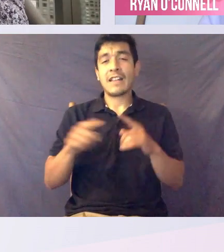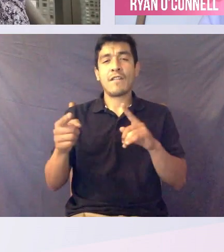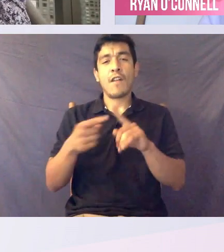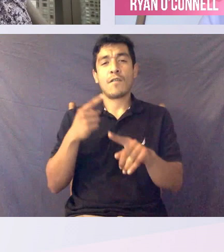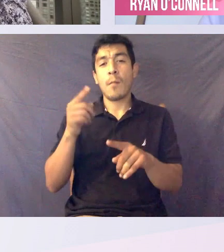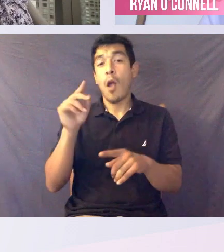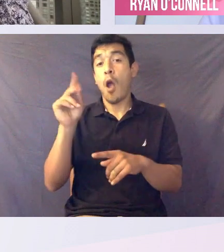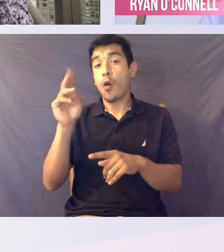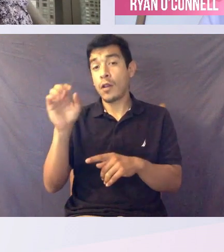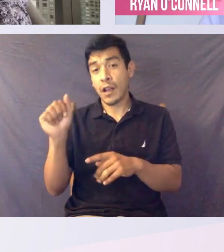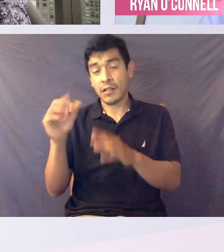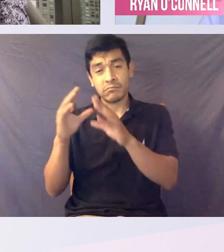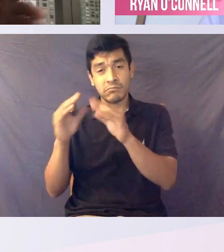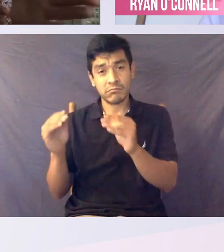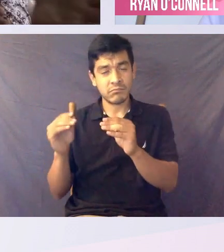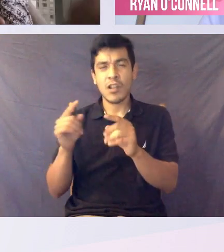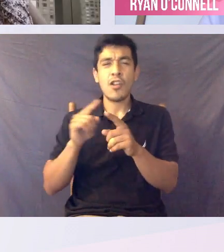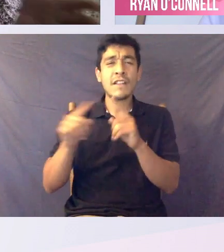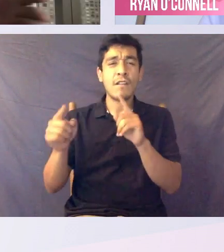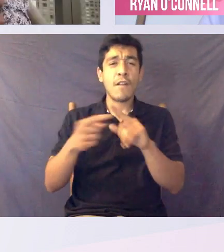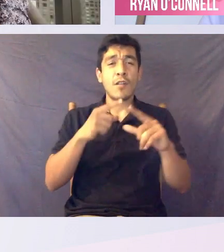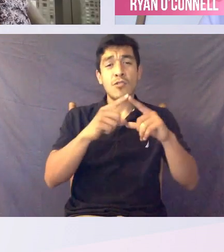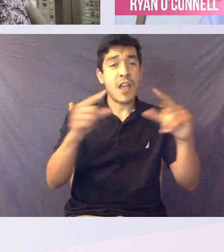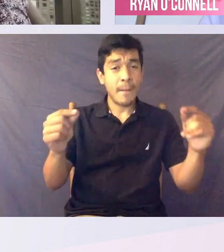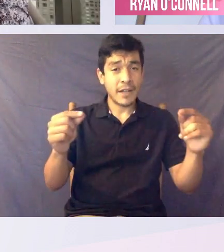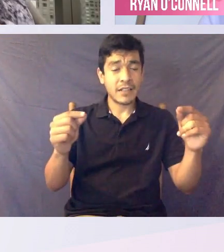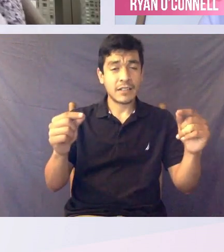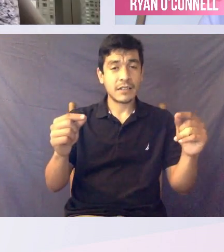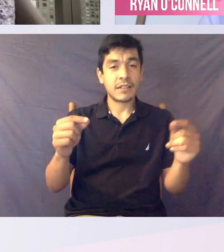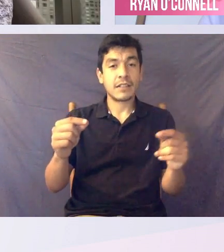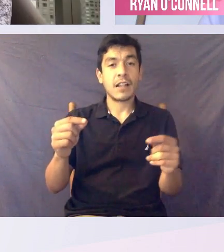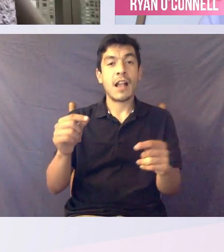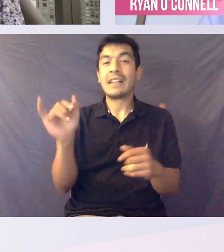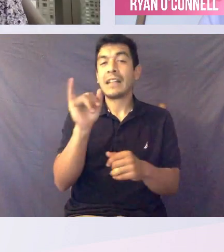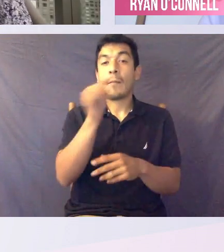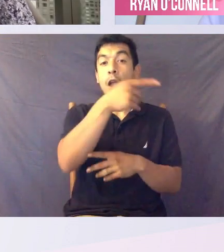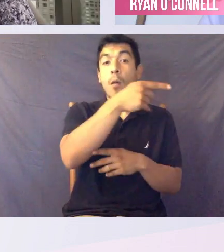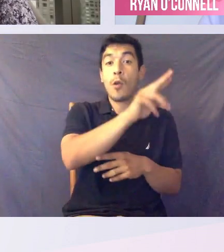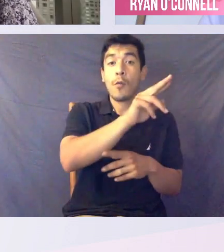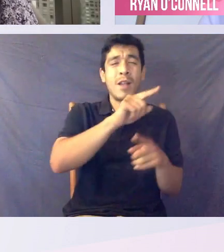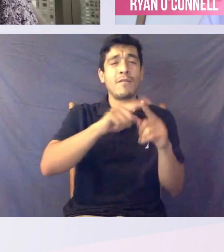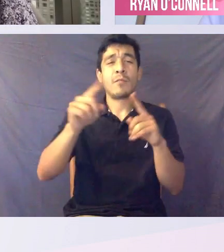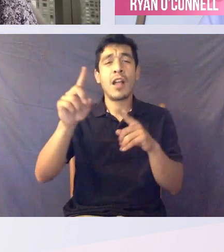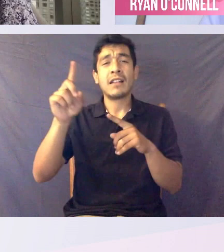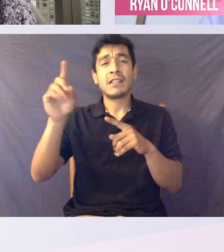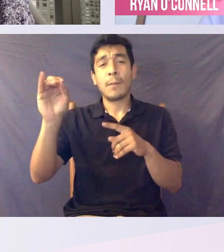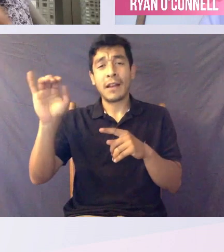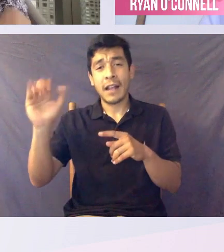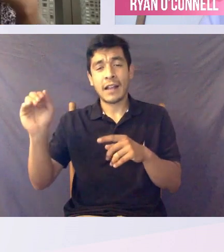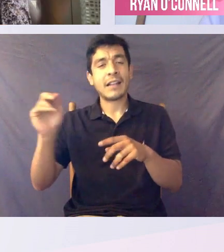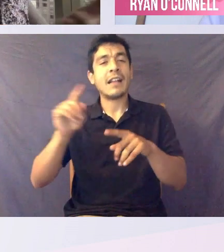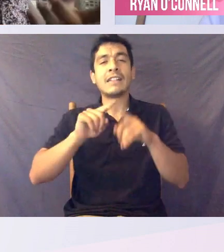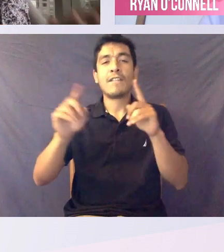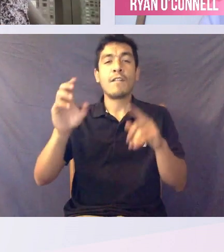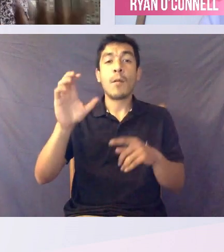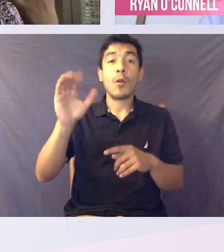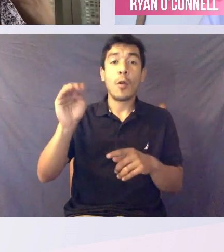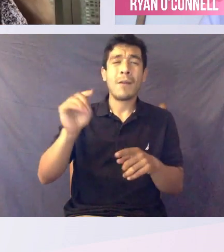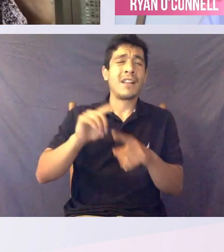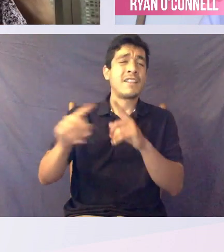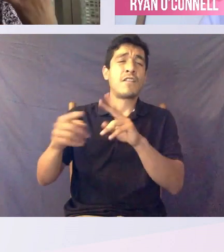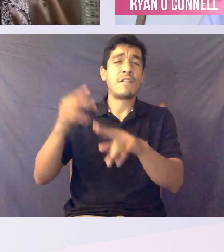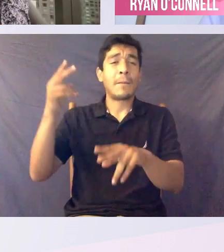you know, which is different from being Japanese, and the way that being Puerto Rican is different from Dominican, which is different from Cuban, which is different from Mexican. And so it's